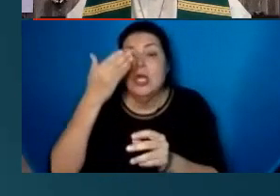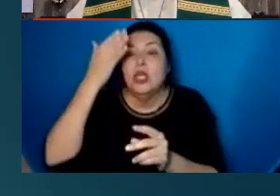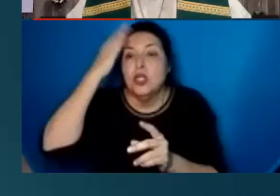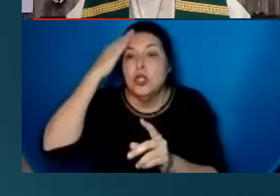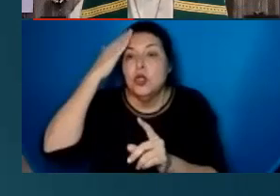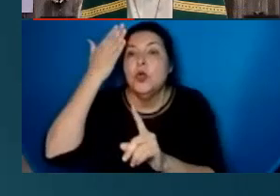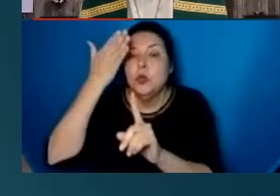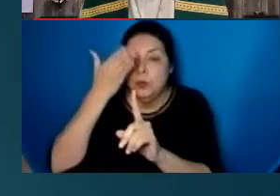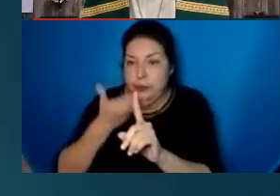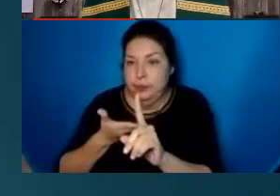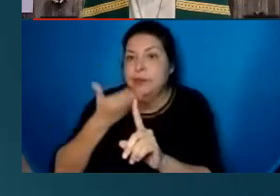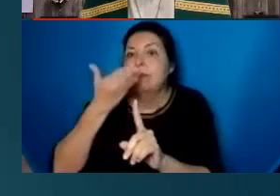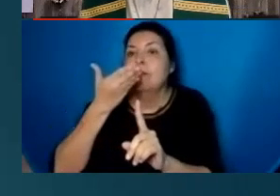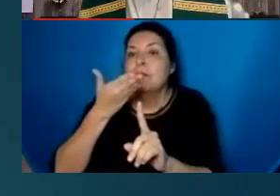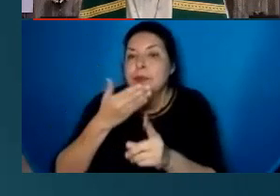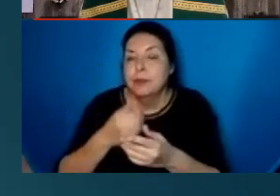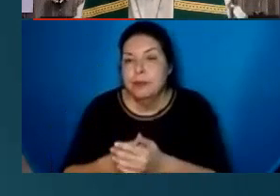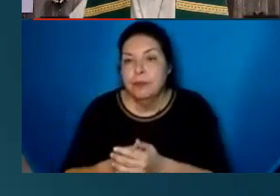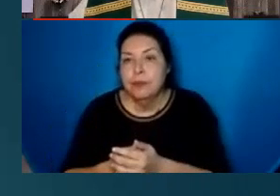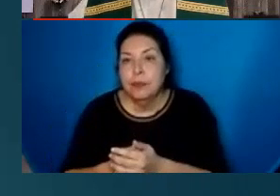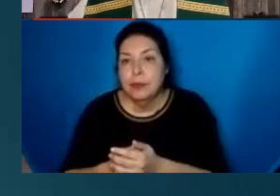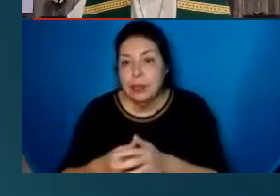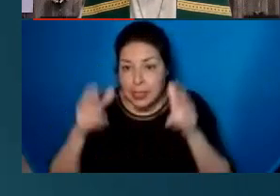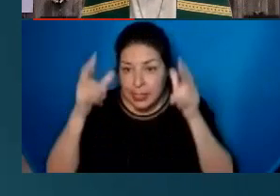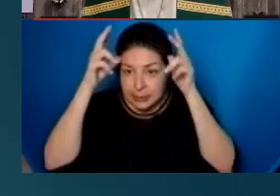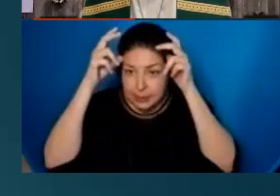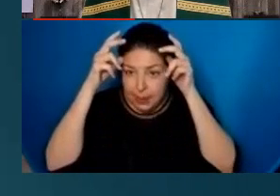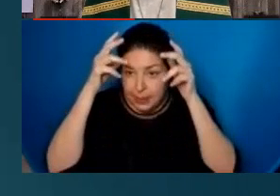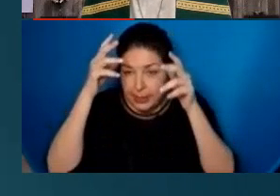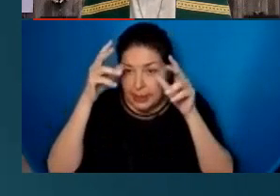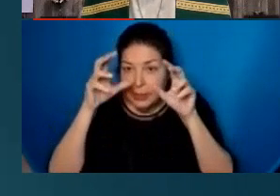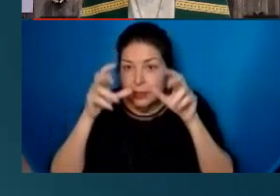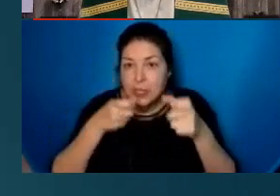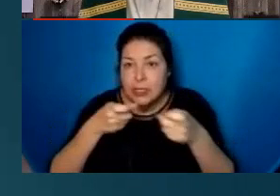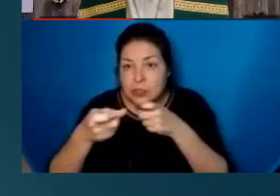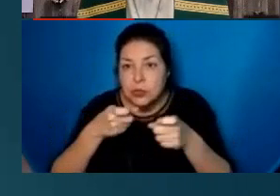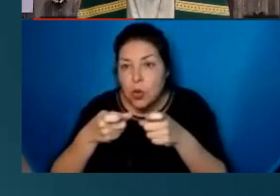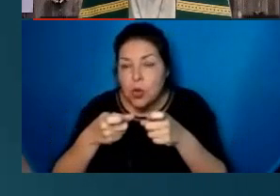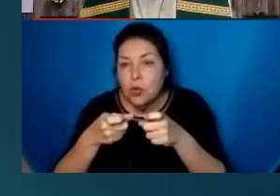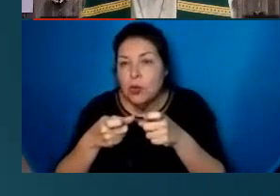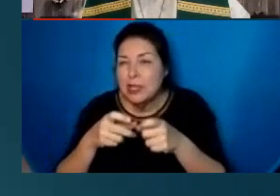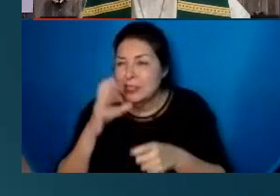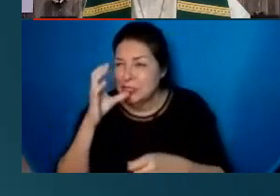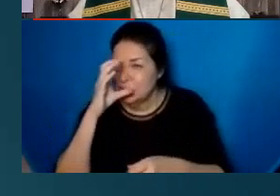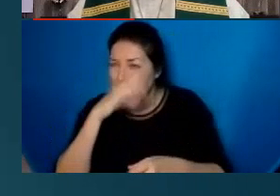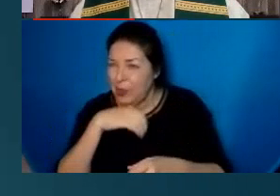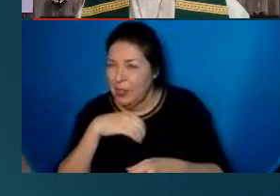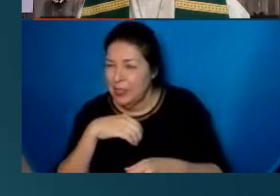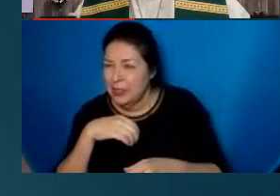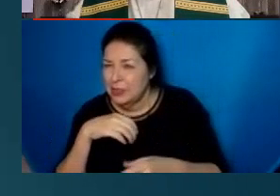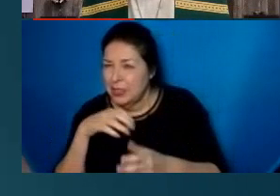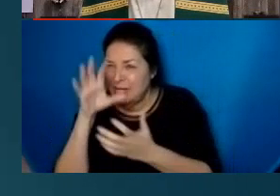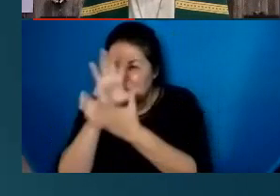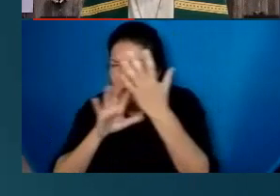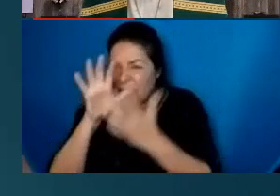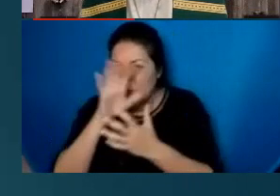Jesus was. Demonic possession is a strange and somewhat confusing topic, and